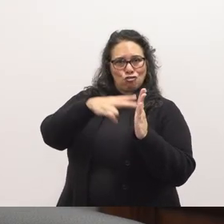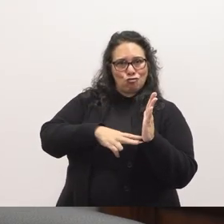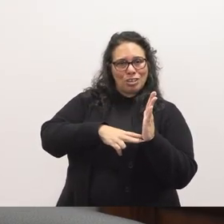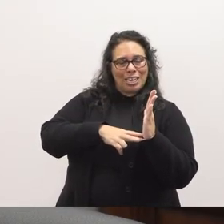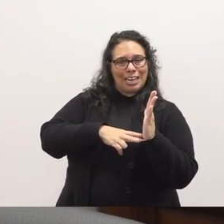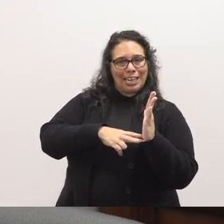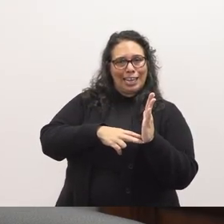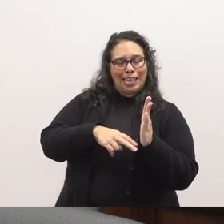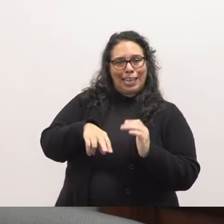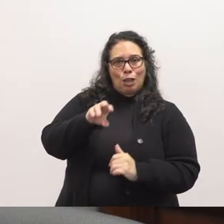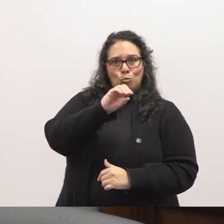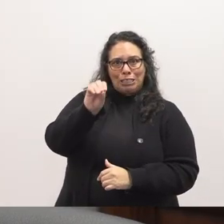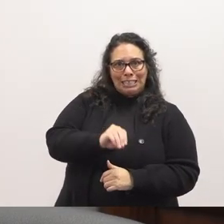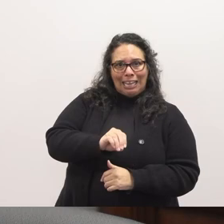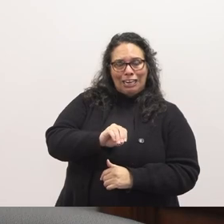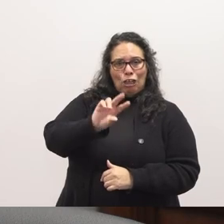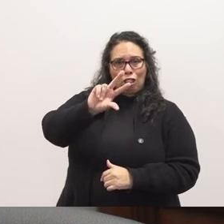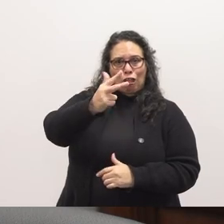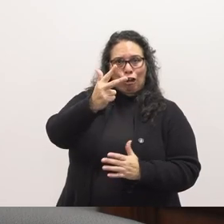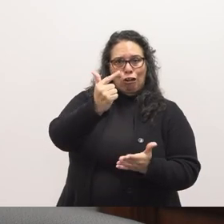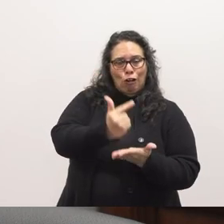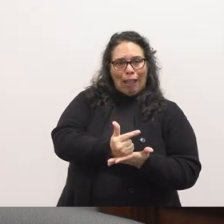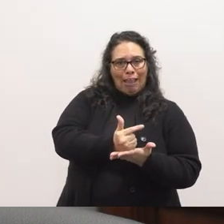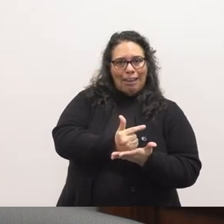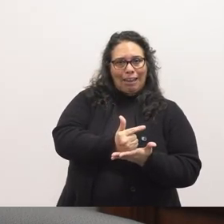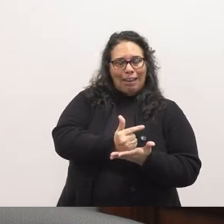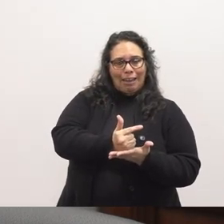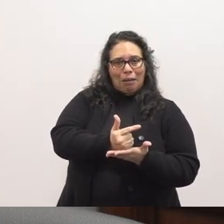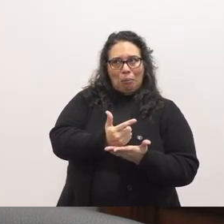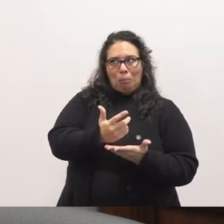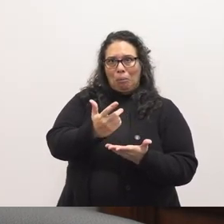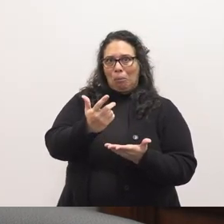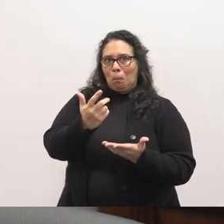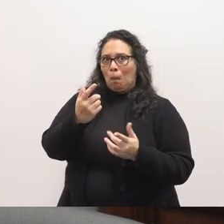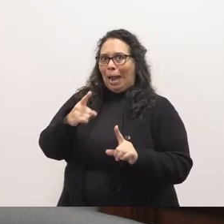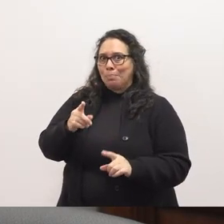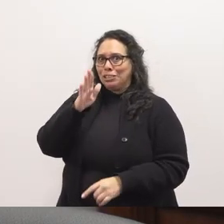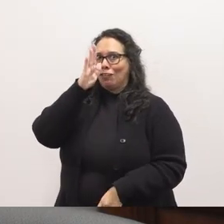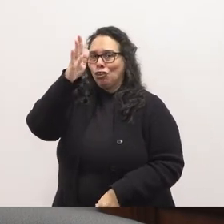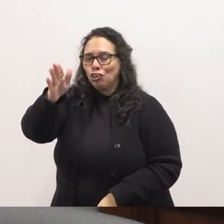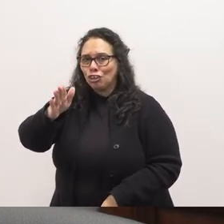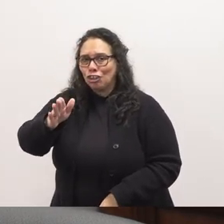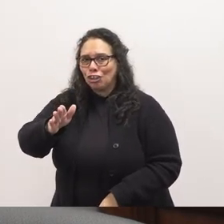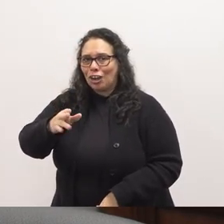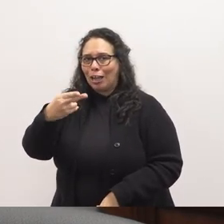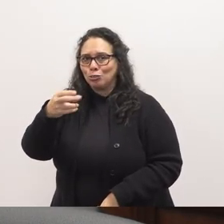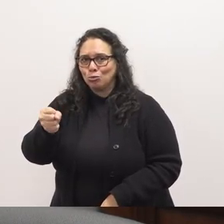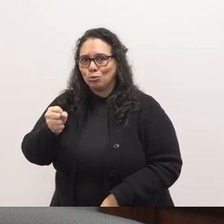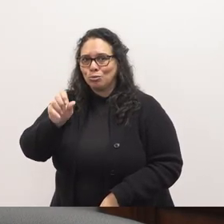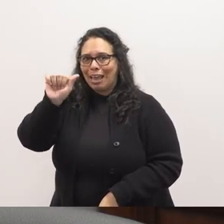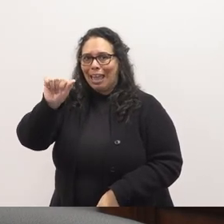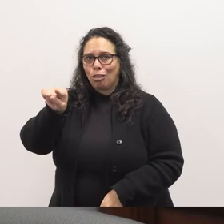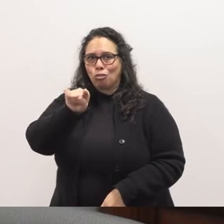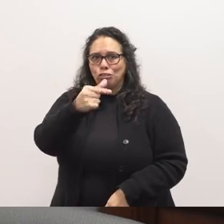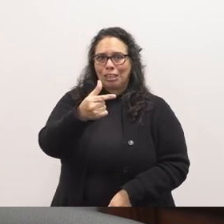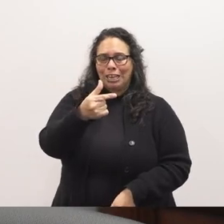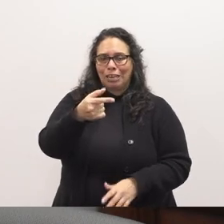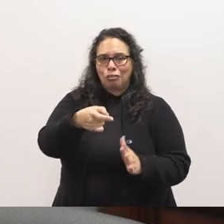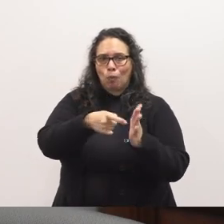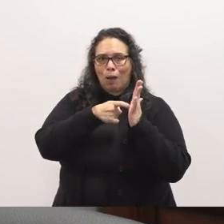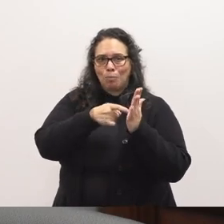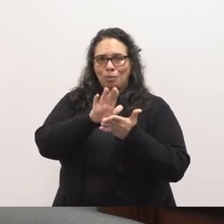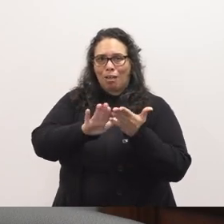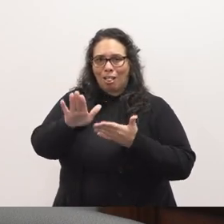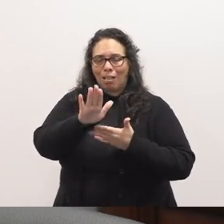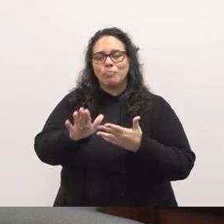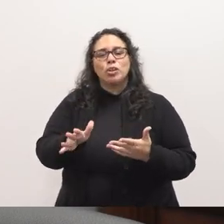grade have implications for potentially our A through G data, right? So just, again, reminders